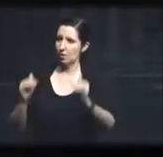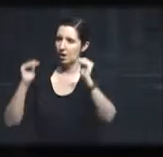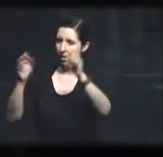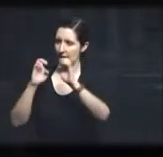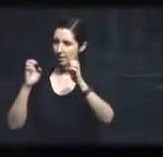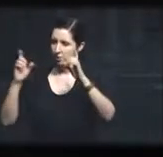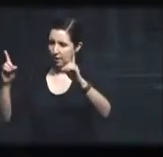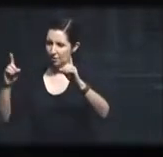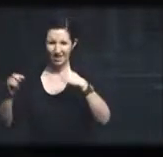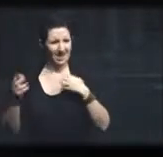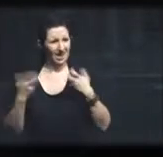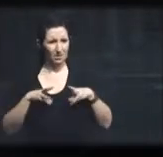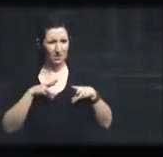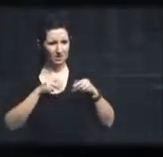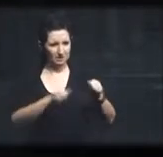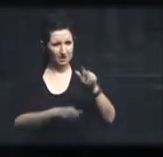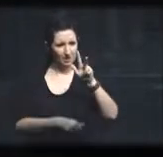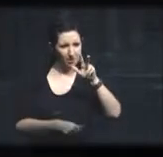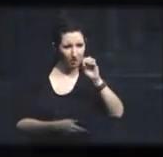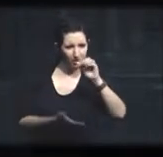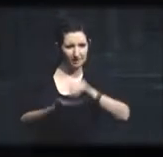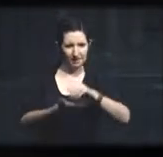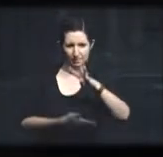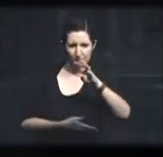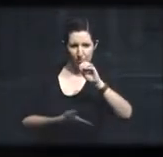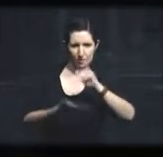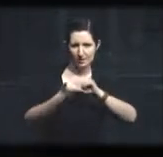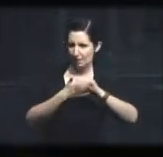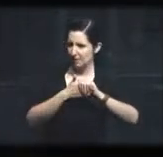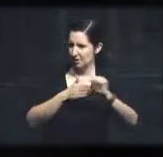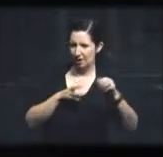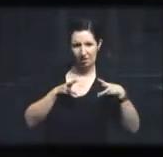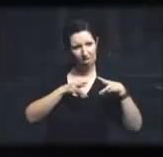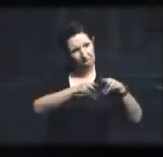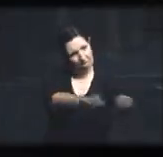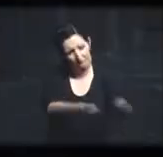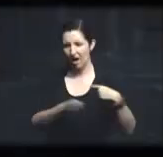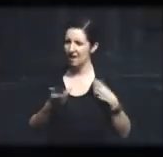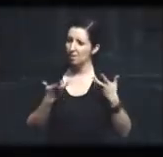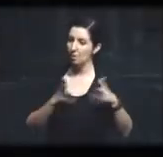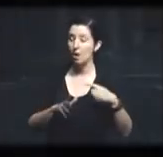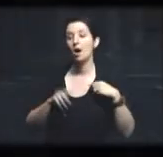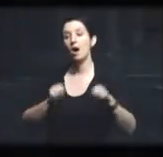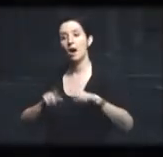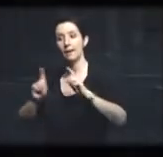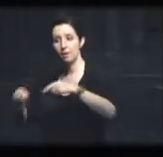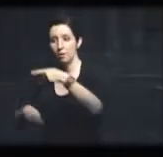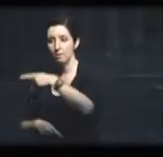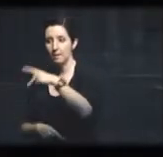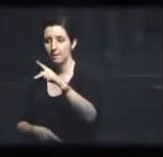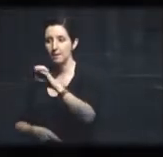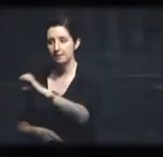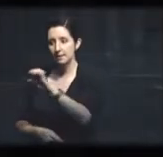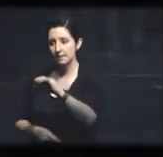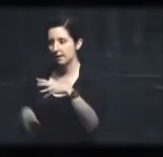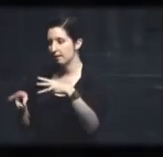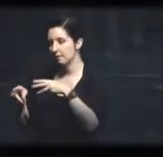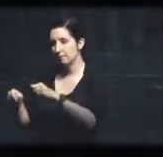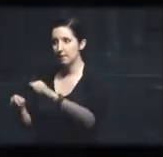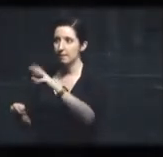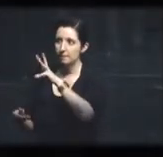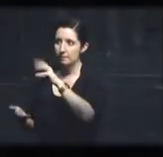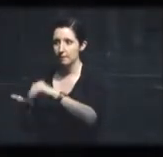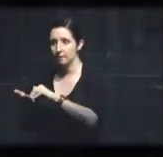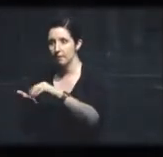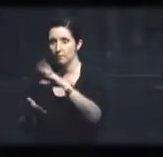education that I can get, or better, at Pikes Peak Community College for $6,000. My kid's going to Pikes Peak Community College,